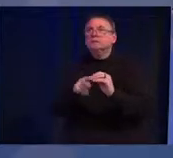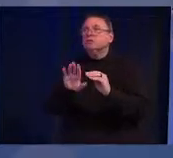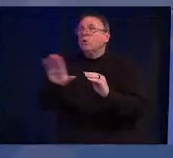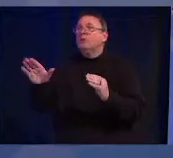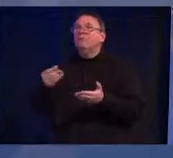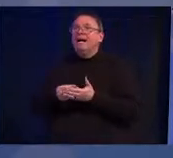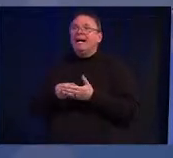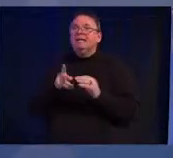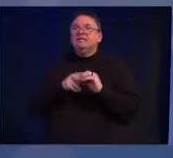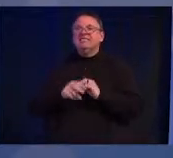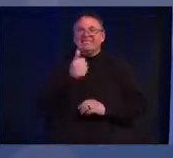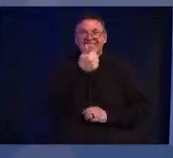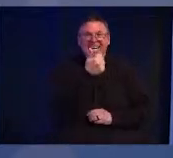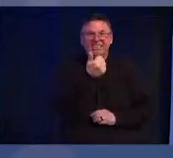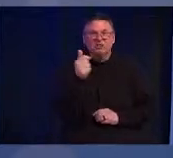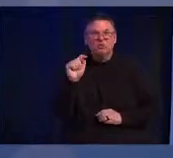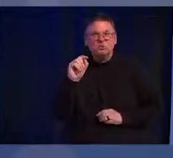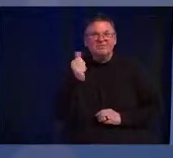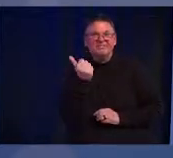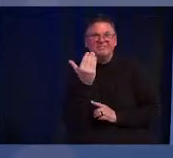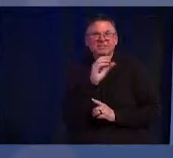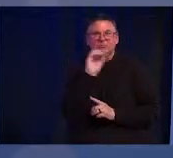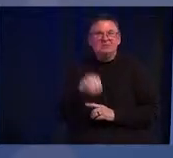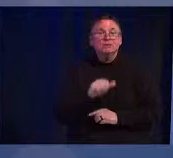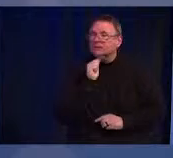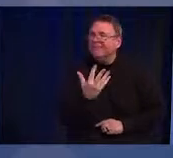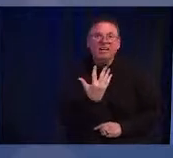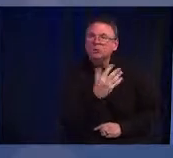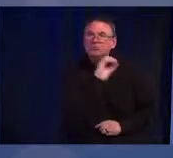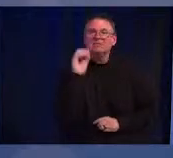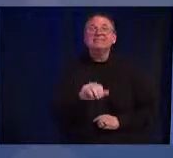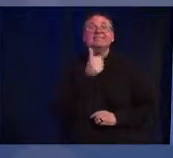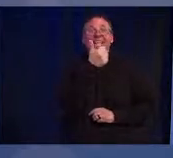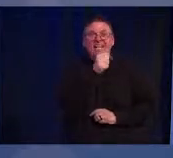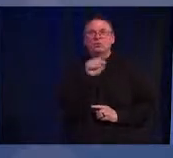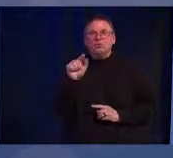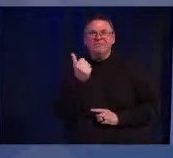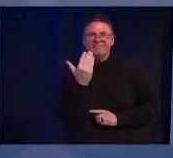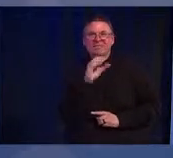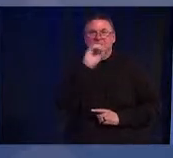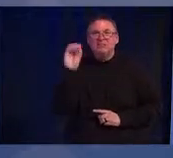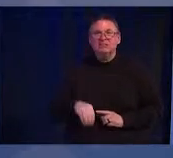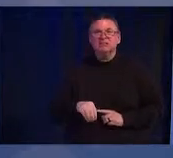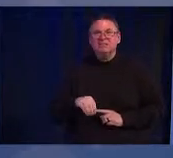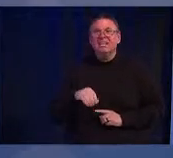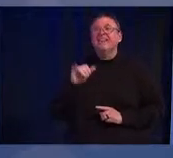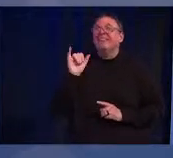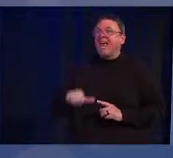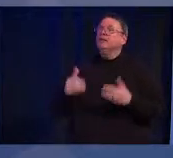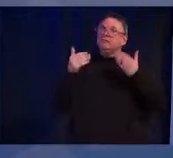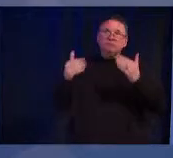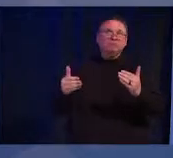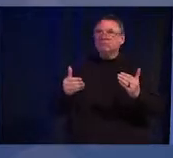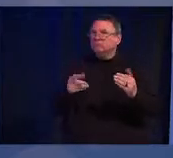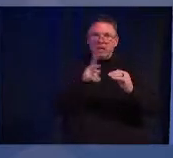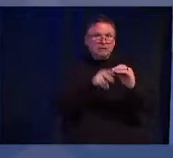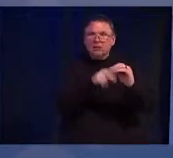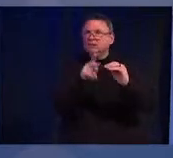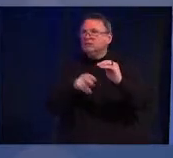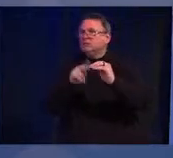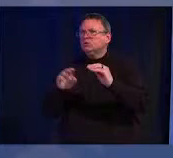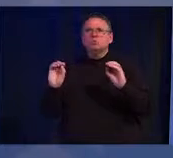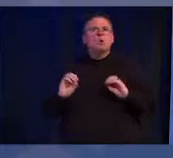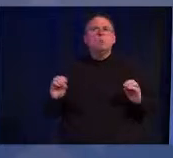to 15%. Not 5, 10 to 15%. They did that. Nobody got